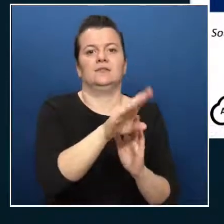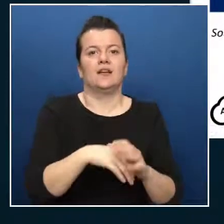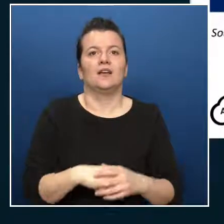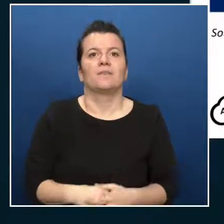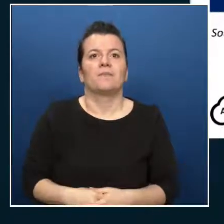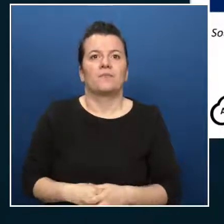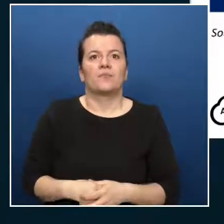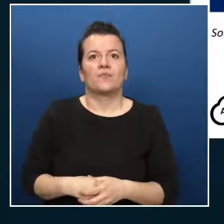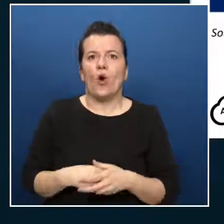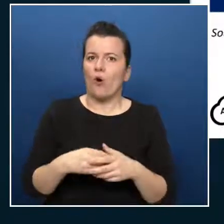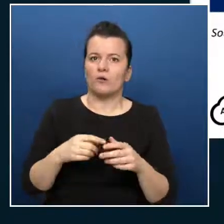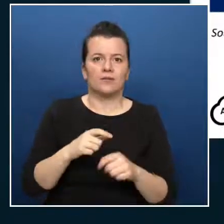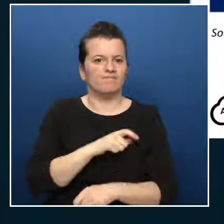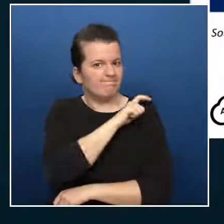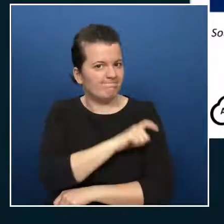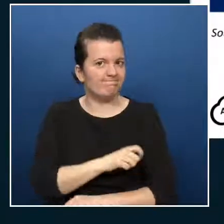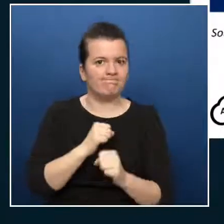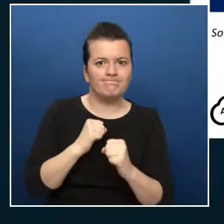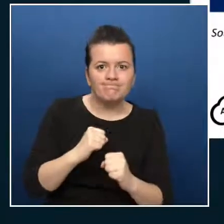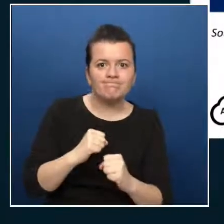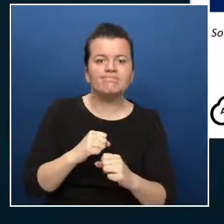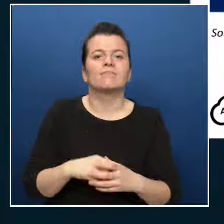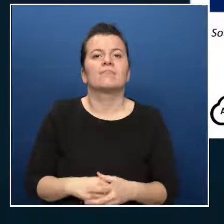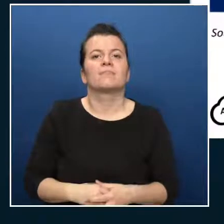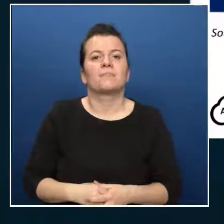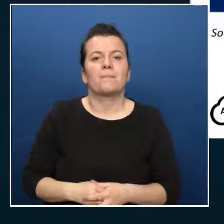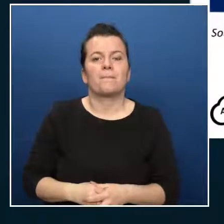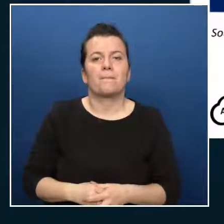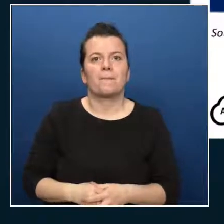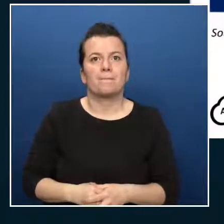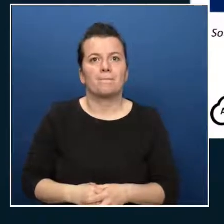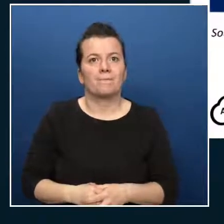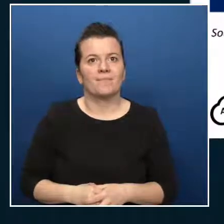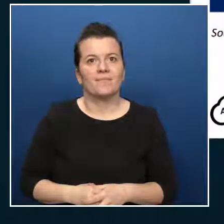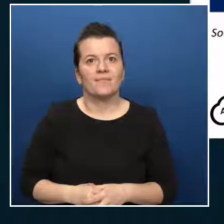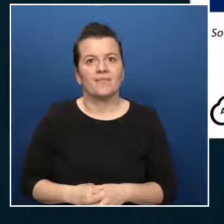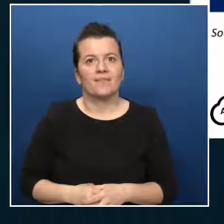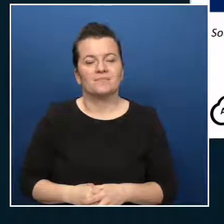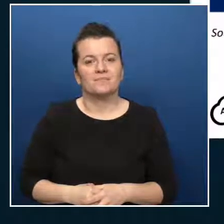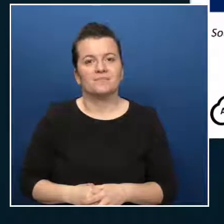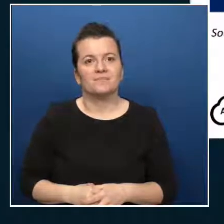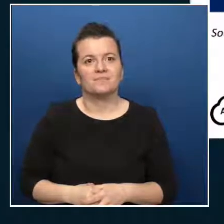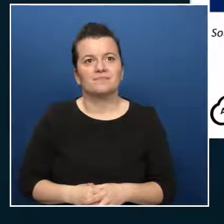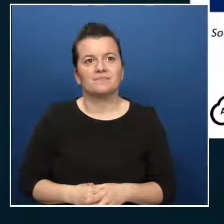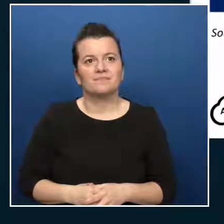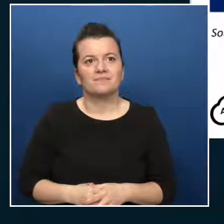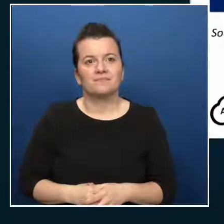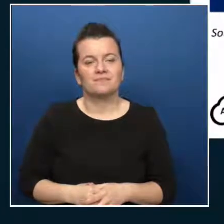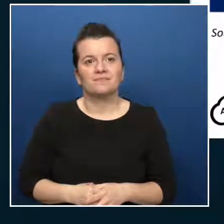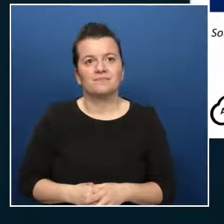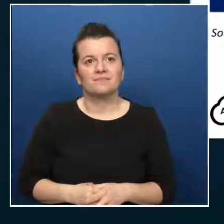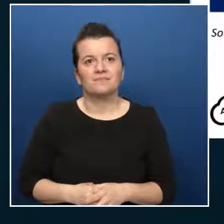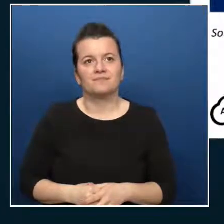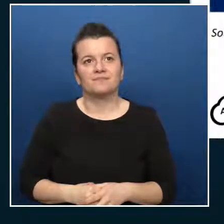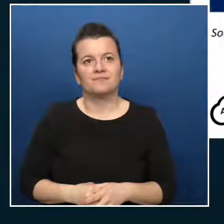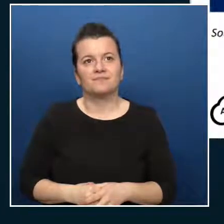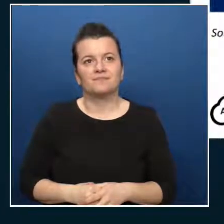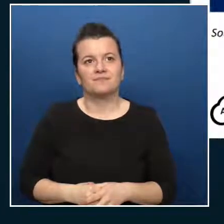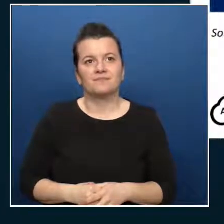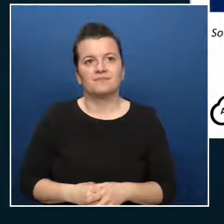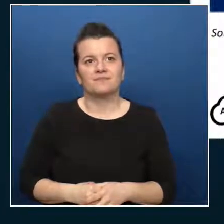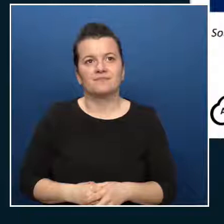Also, is it's about it is about